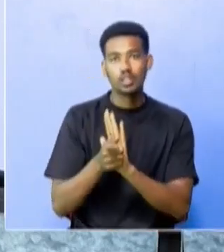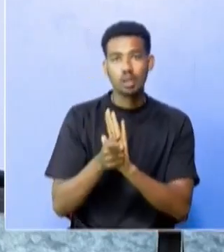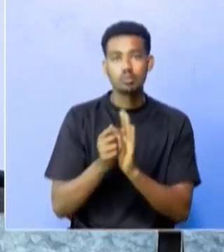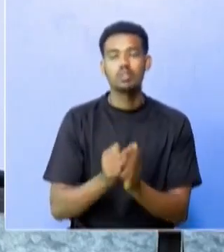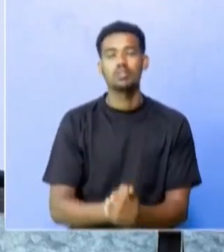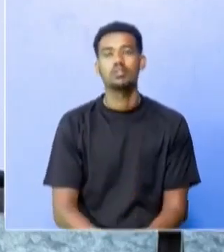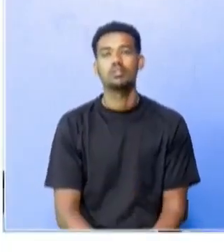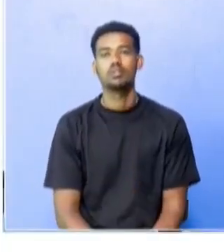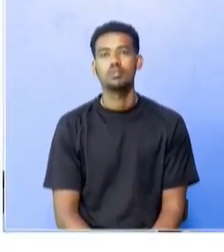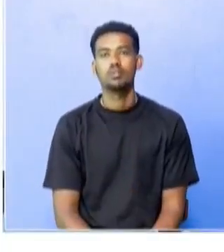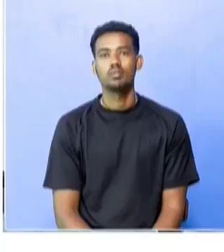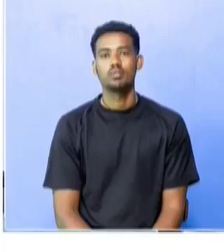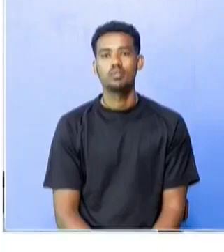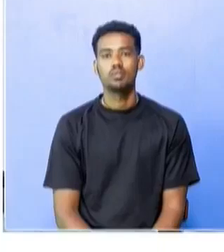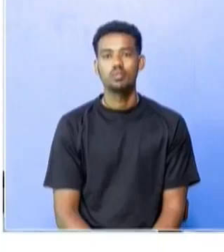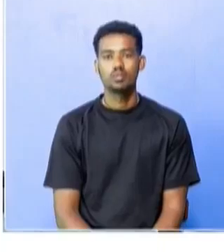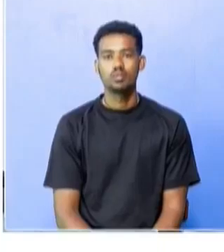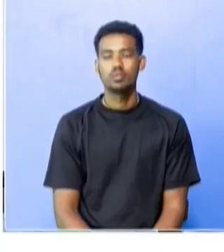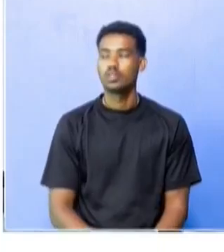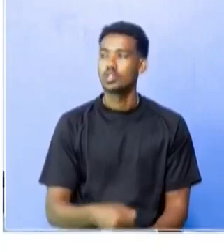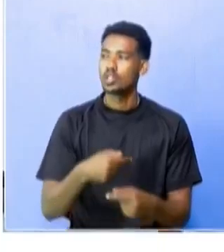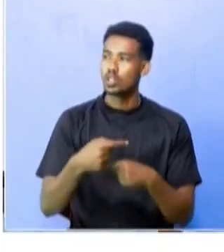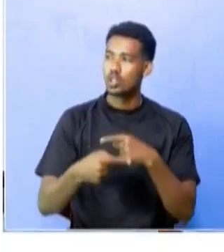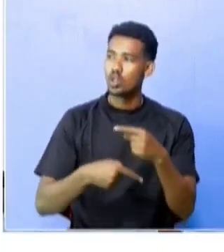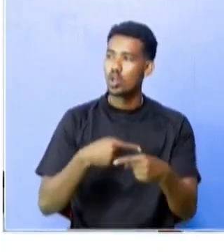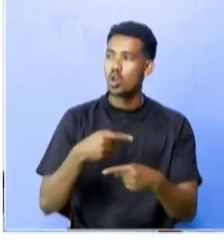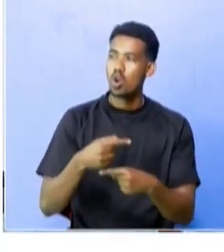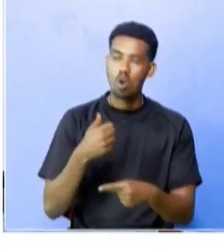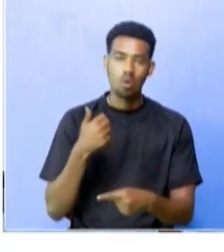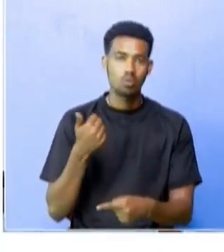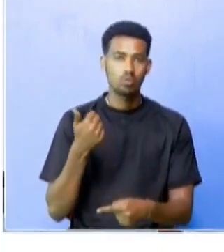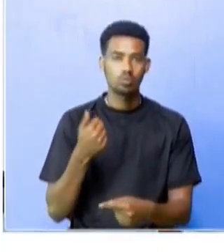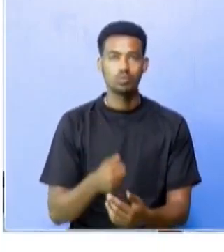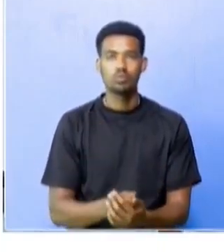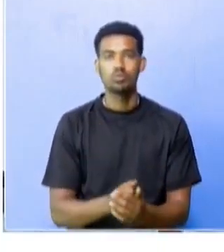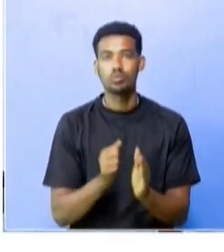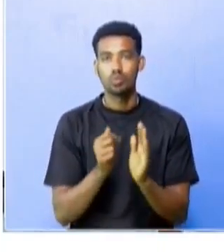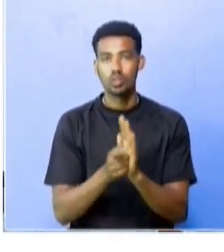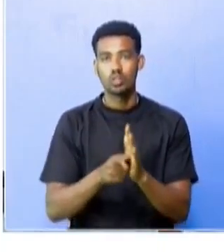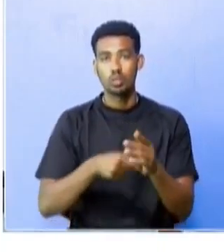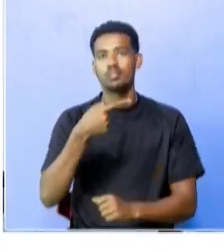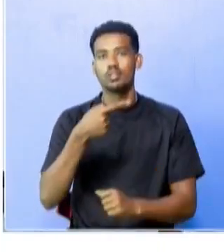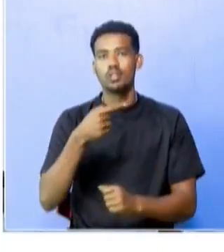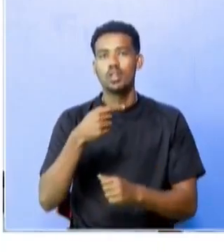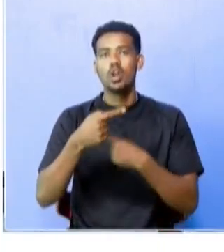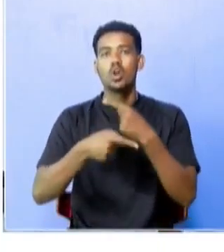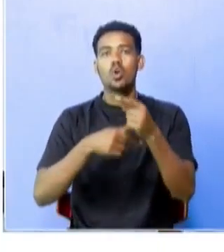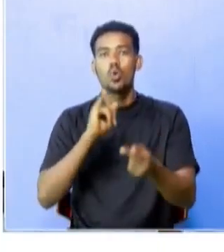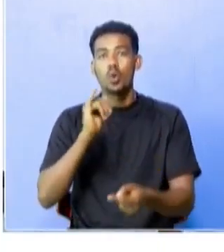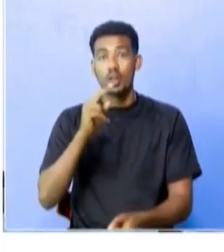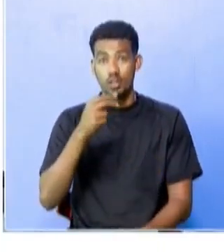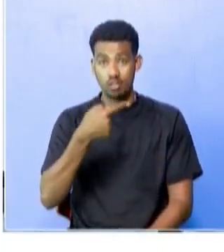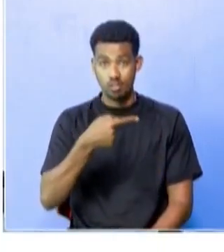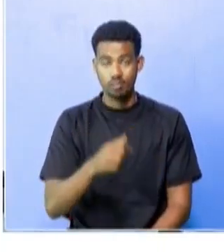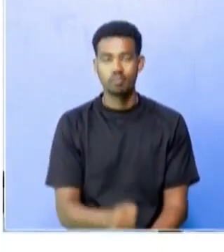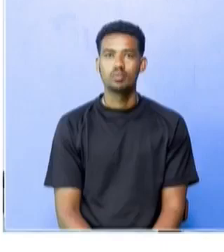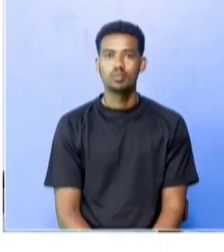is go, become going.